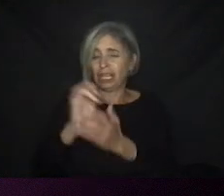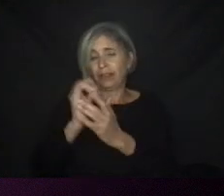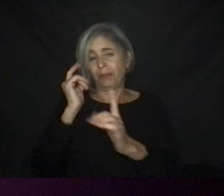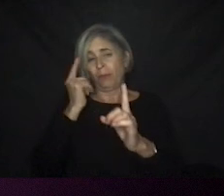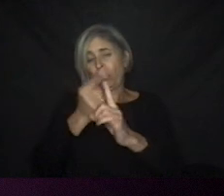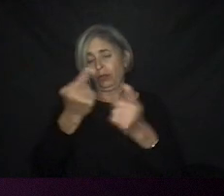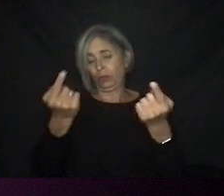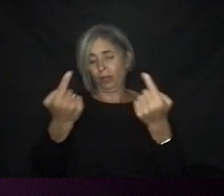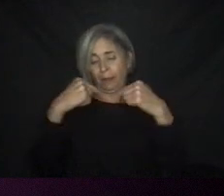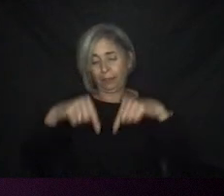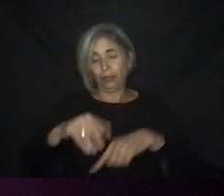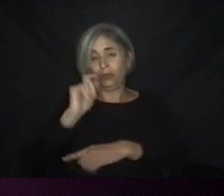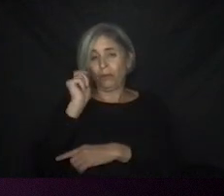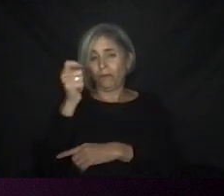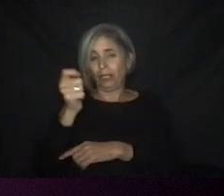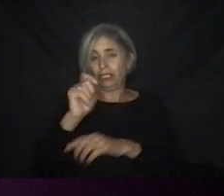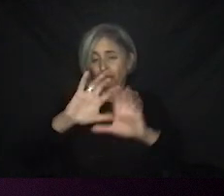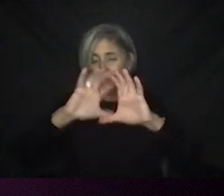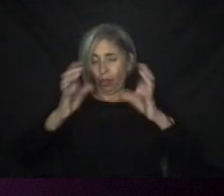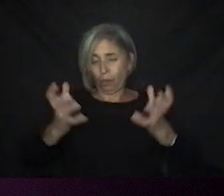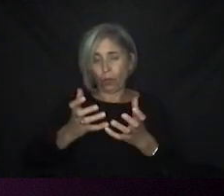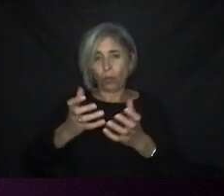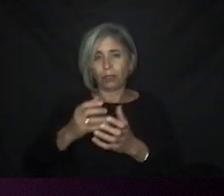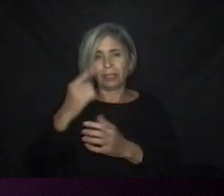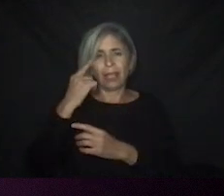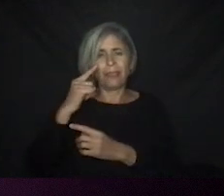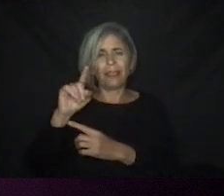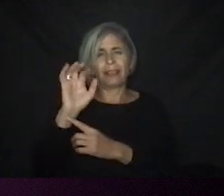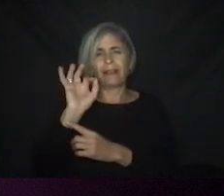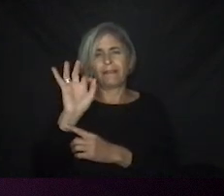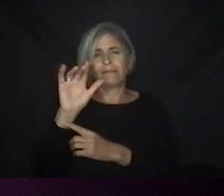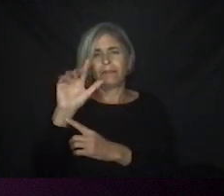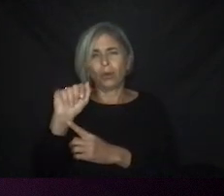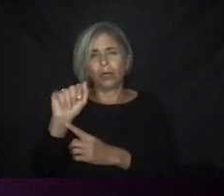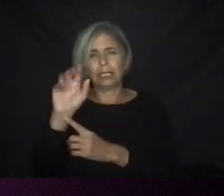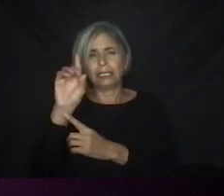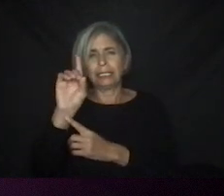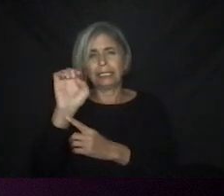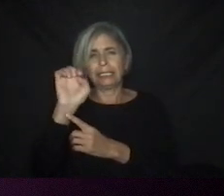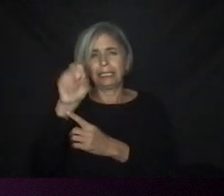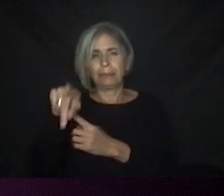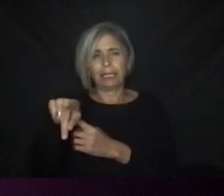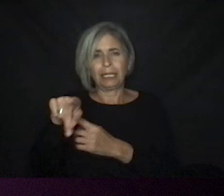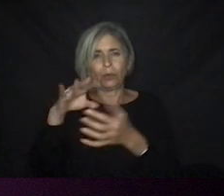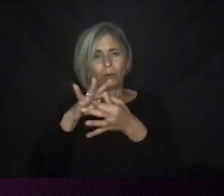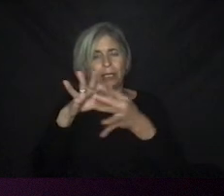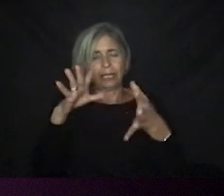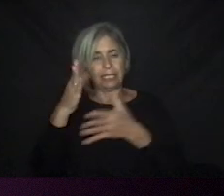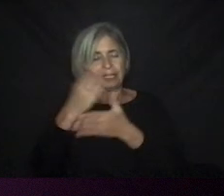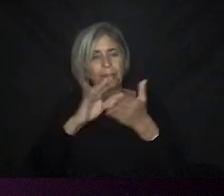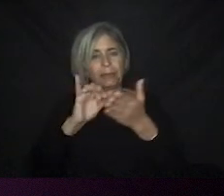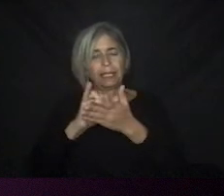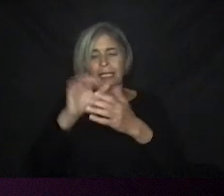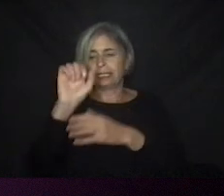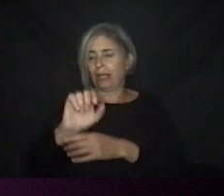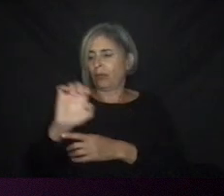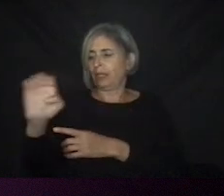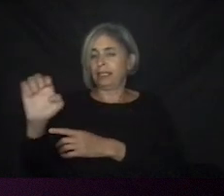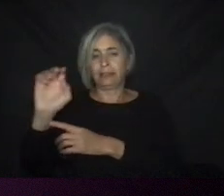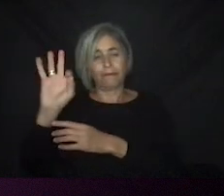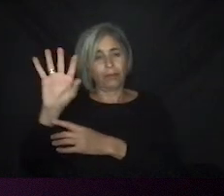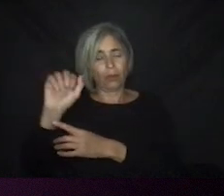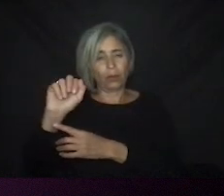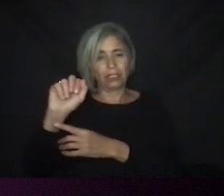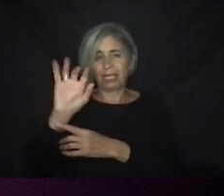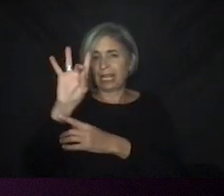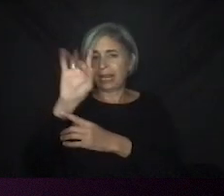world. I think Florida DEP released something interesting. Coral reefs just in this area of Florida, in southeast Florida, is